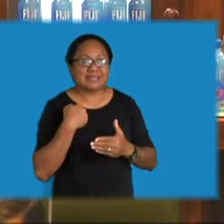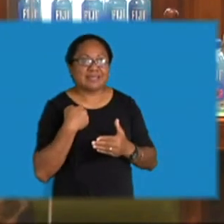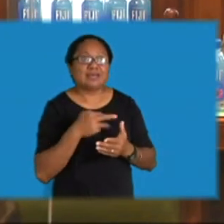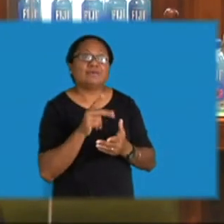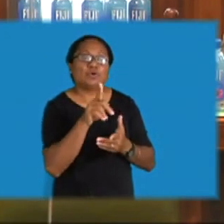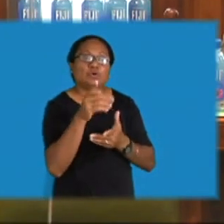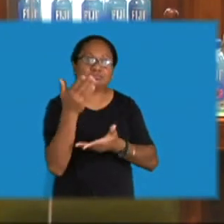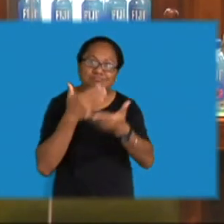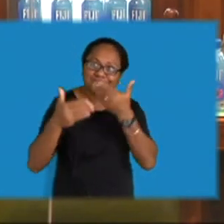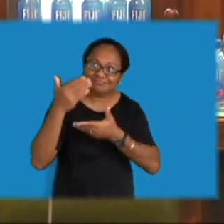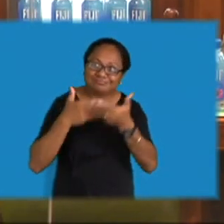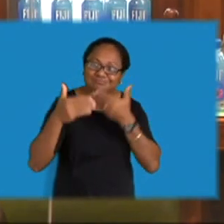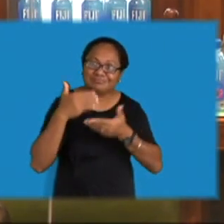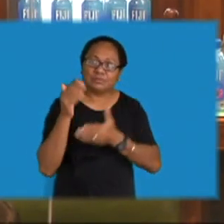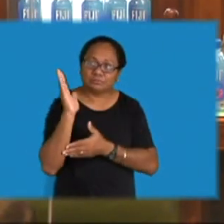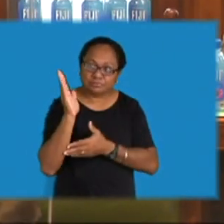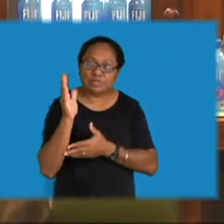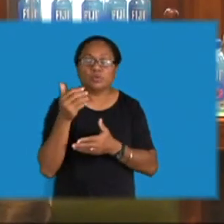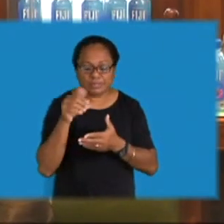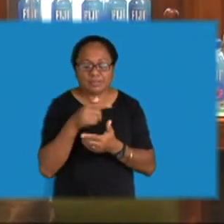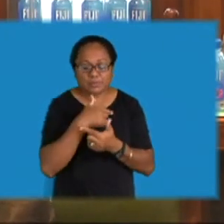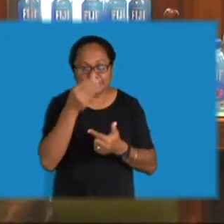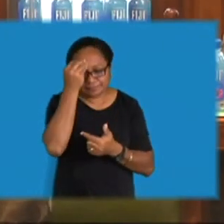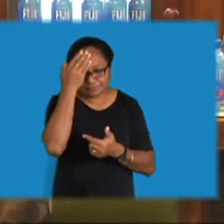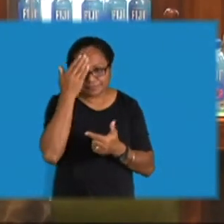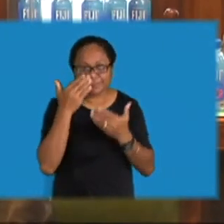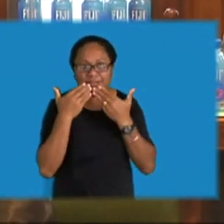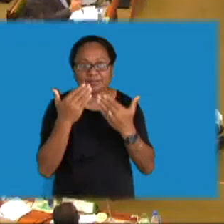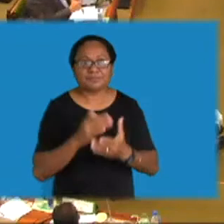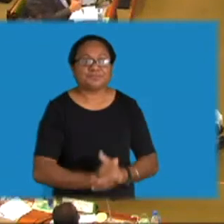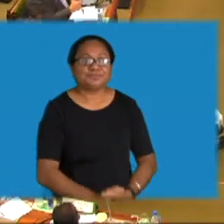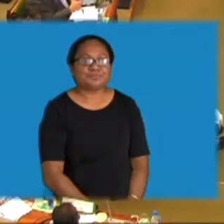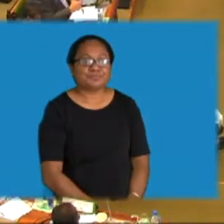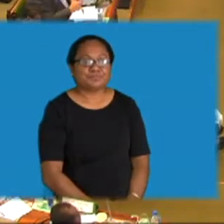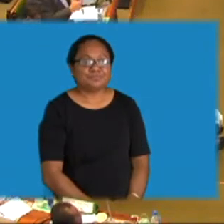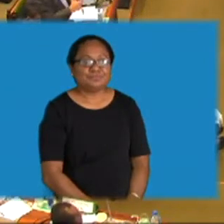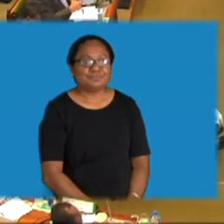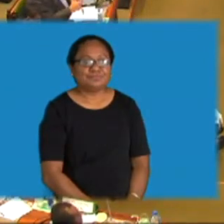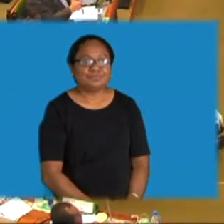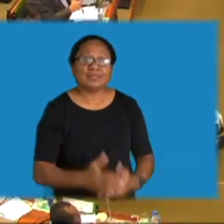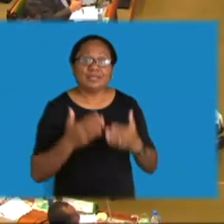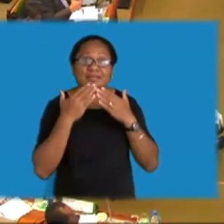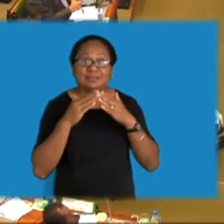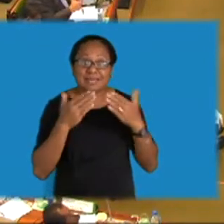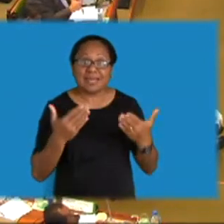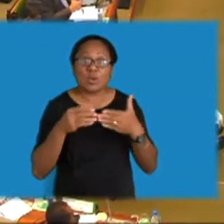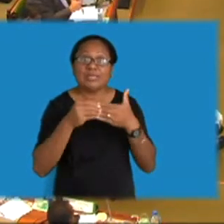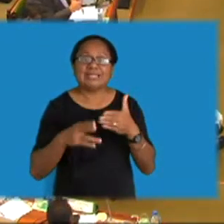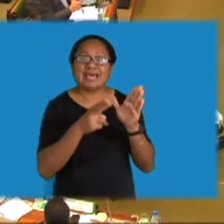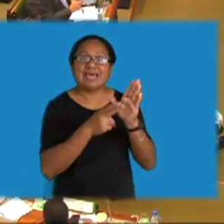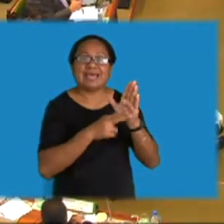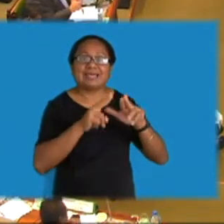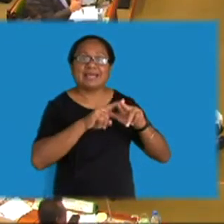that the issues are highlighted be kindly taken into consideration. Thank you. I now call on the leader of the NFP or his designate to